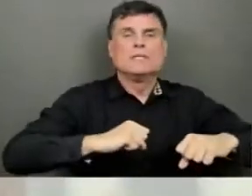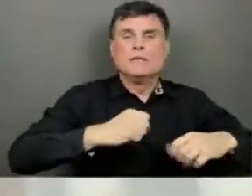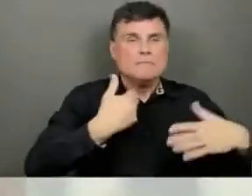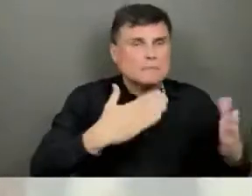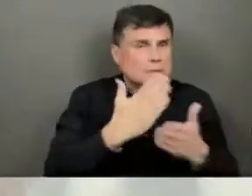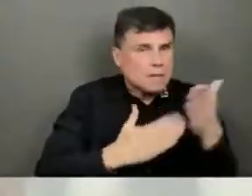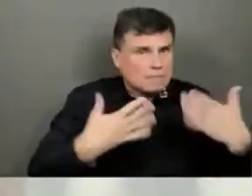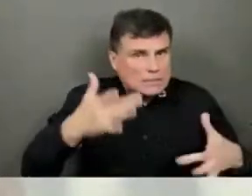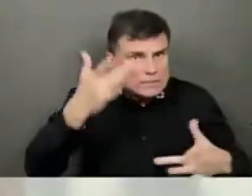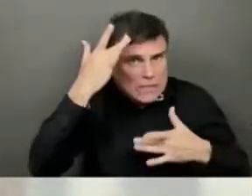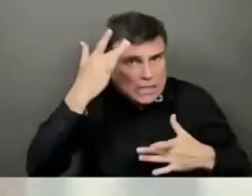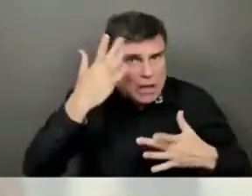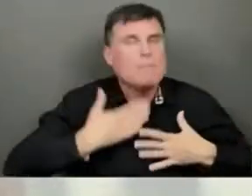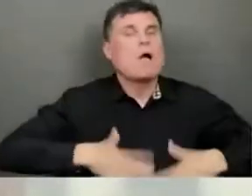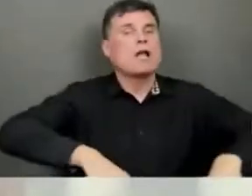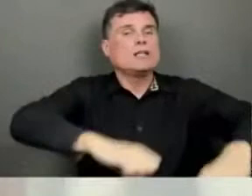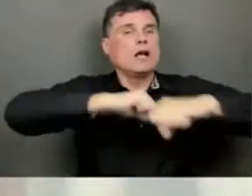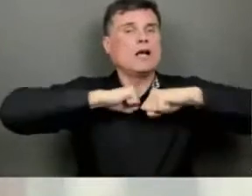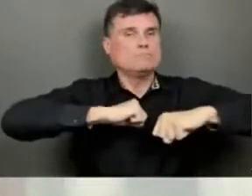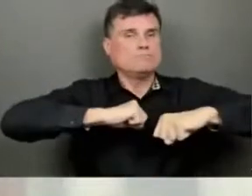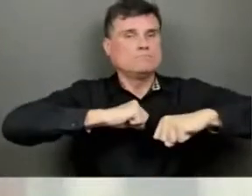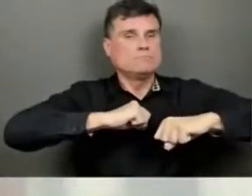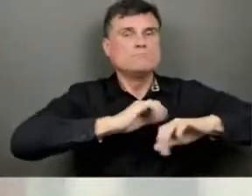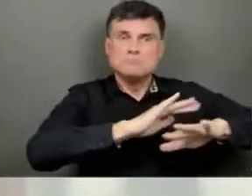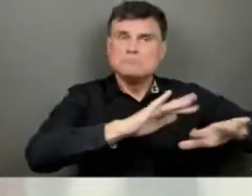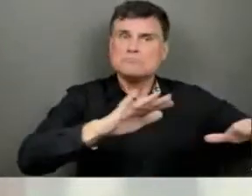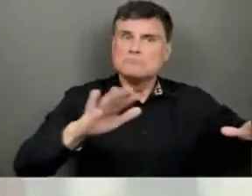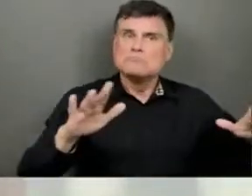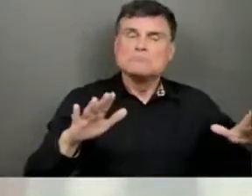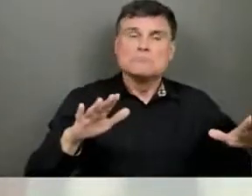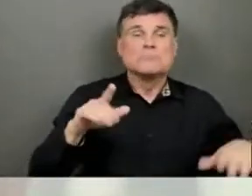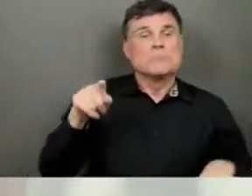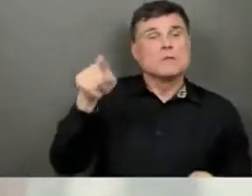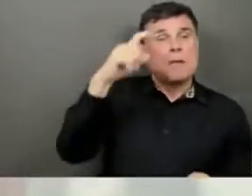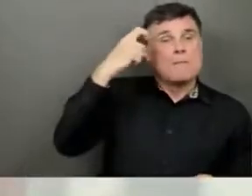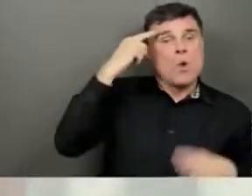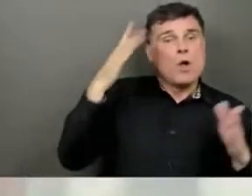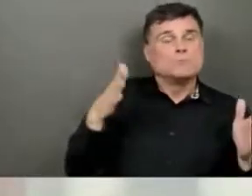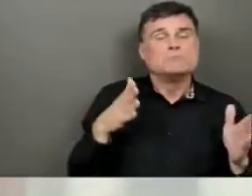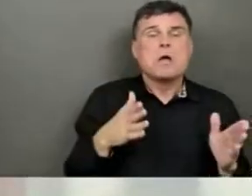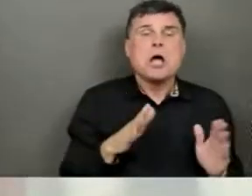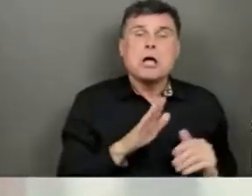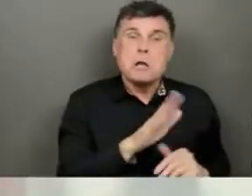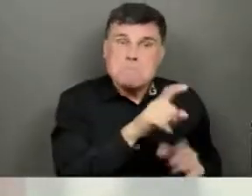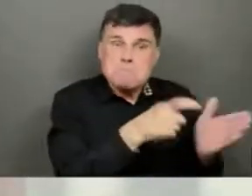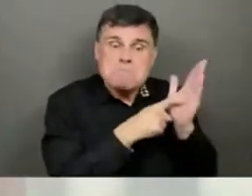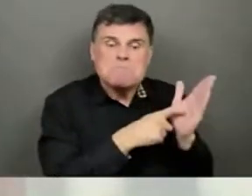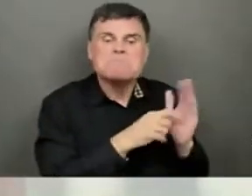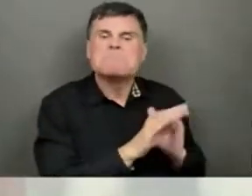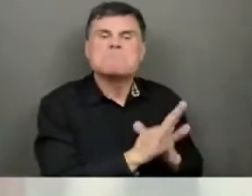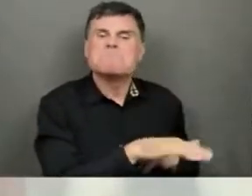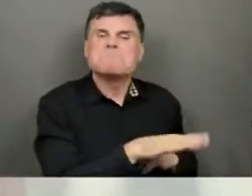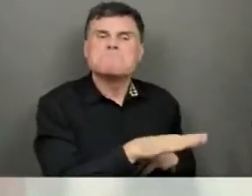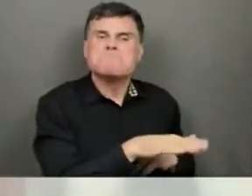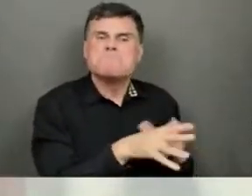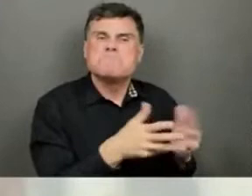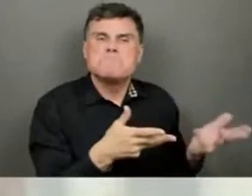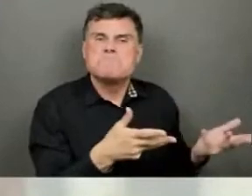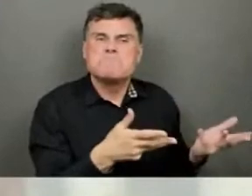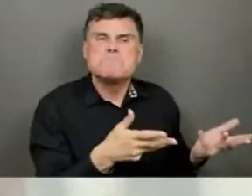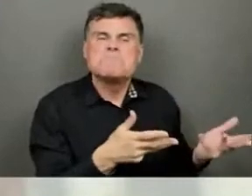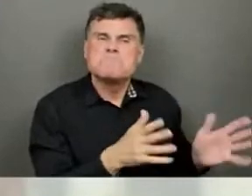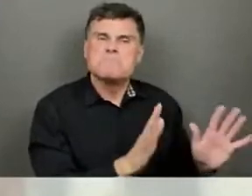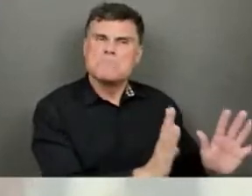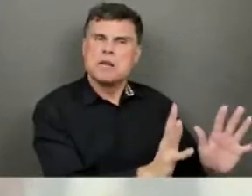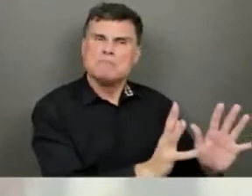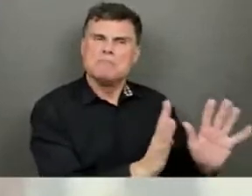That decision was made by the Public Service Agency to remove those mandates. My responsibility